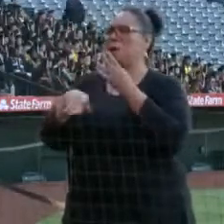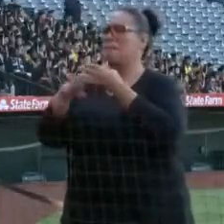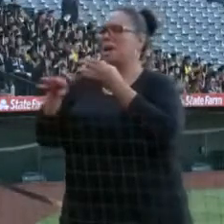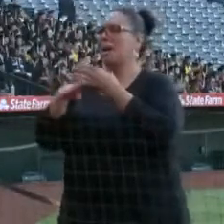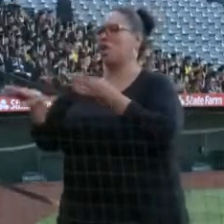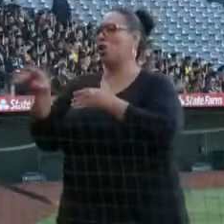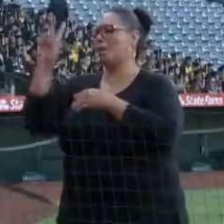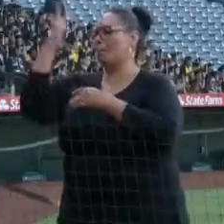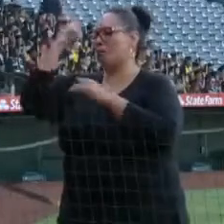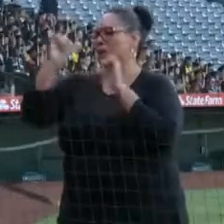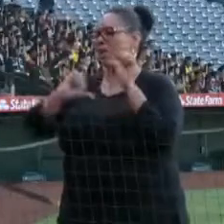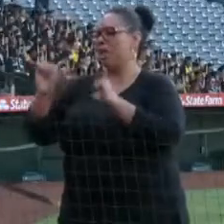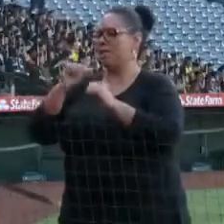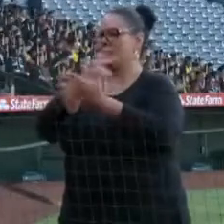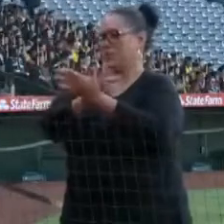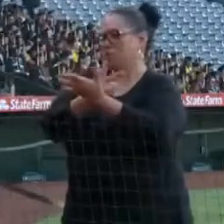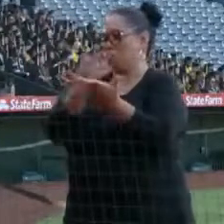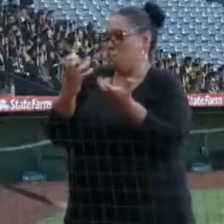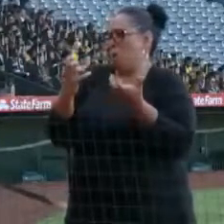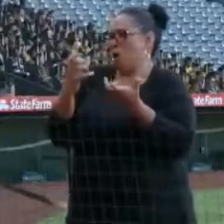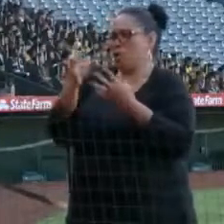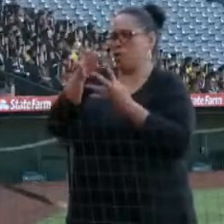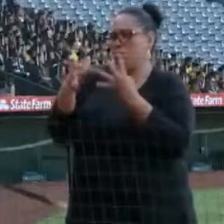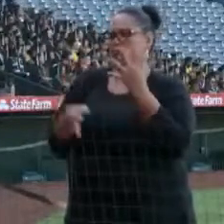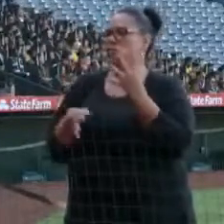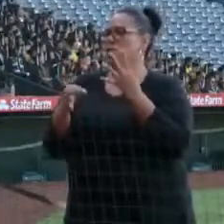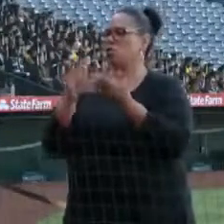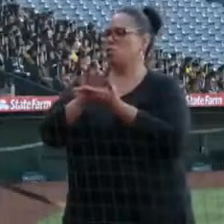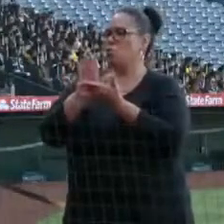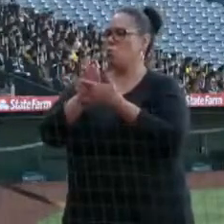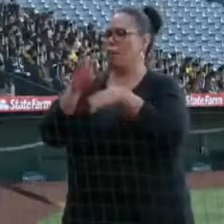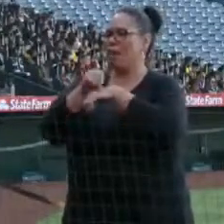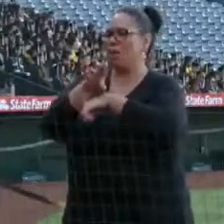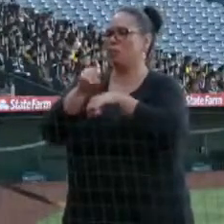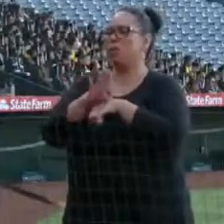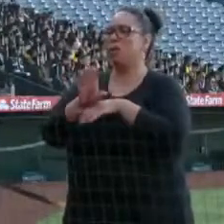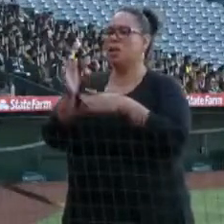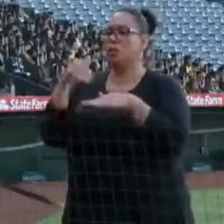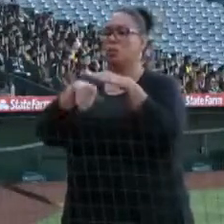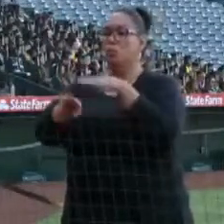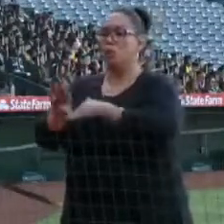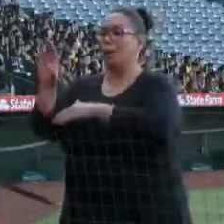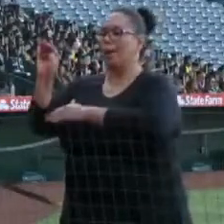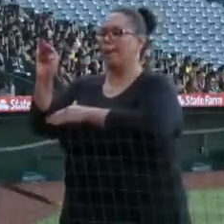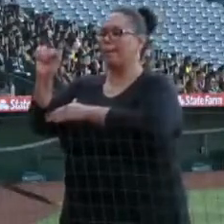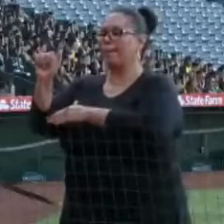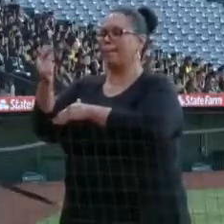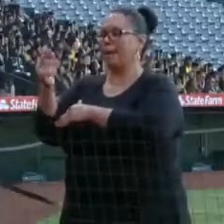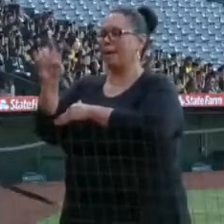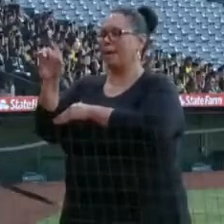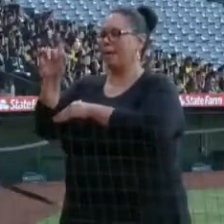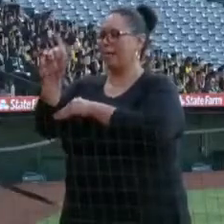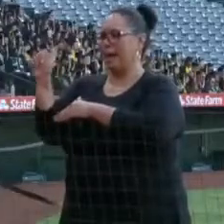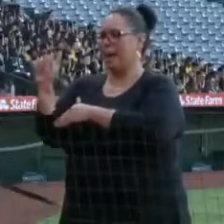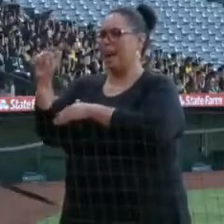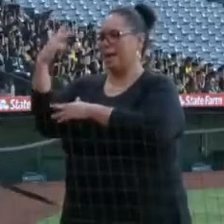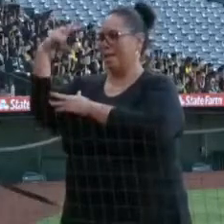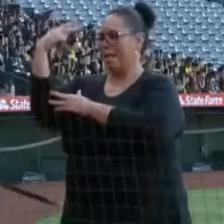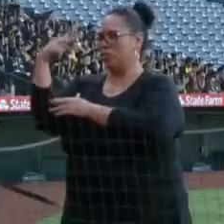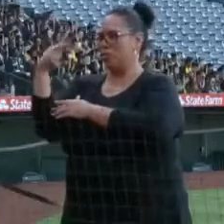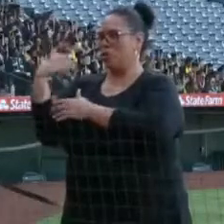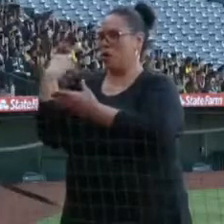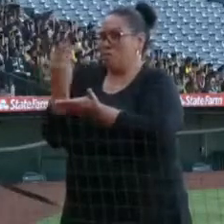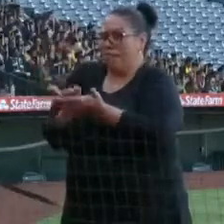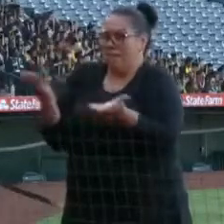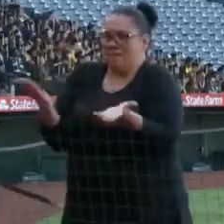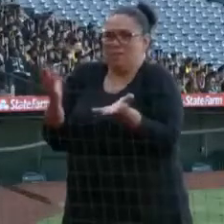counseling with an option in school counseling. He was born in Magdalena, Mexico, and arrived in the United States at the age of